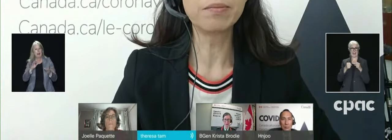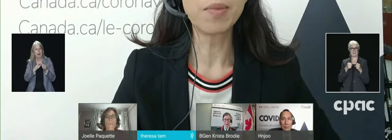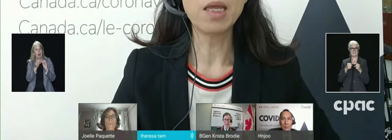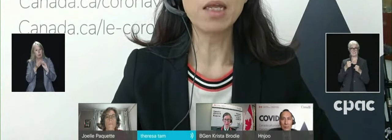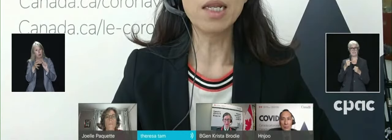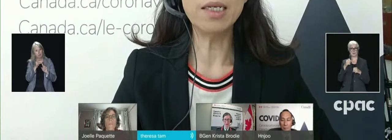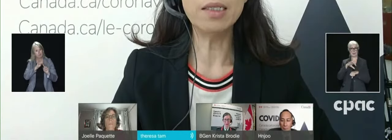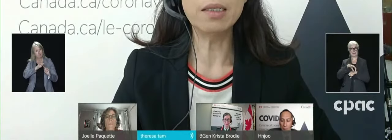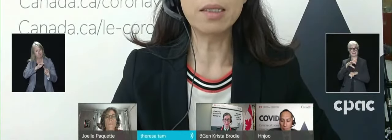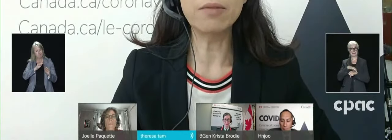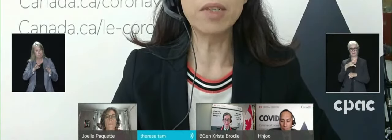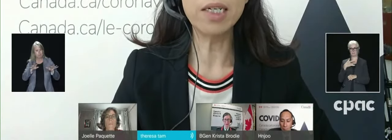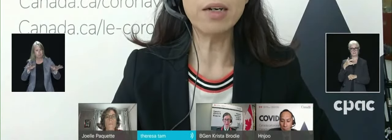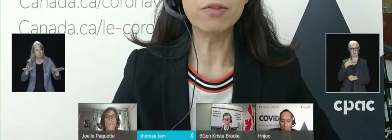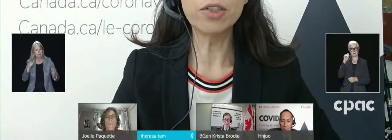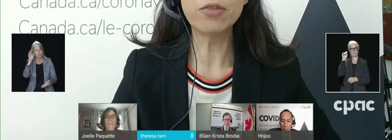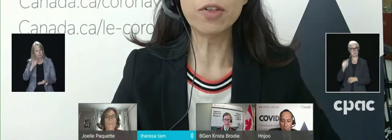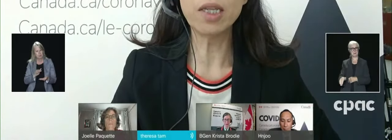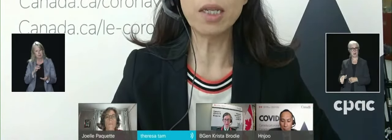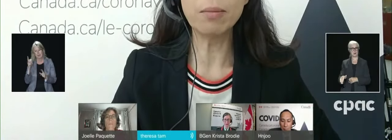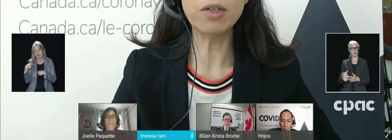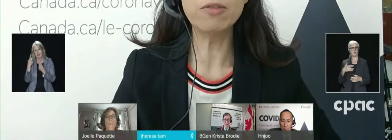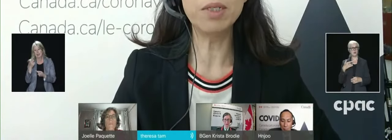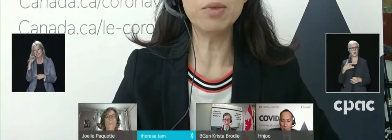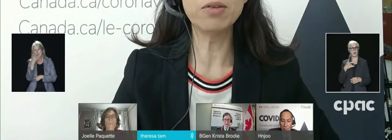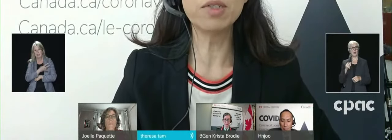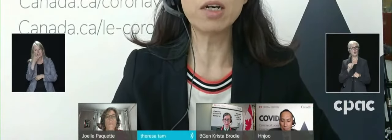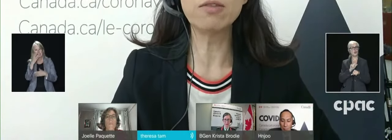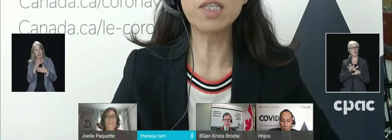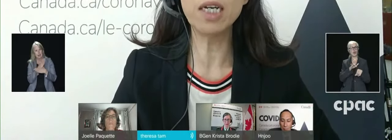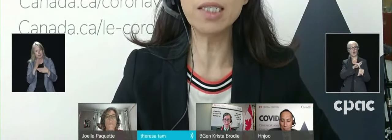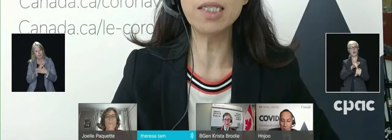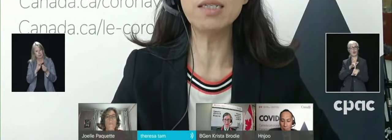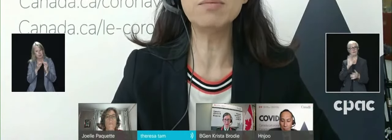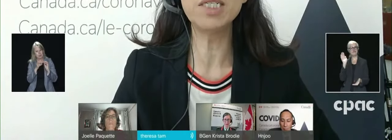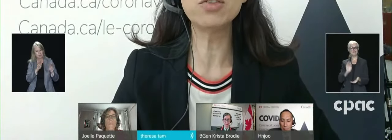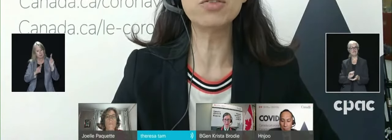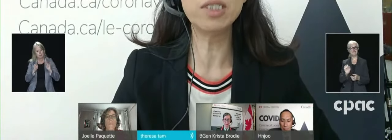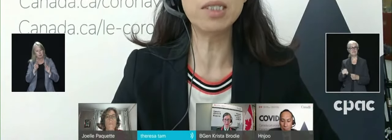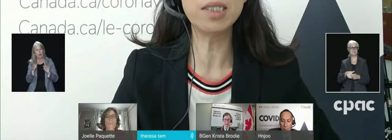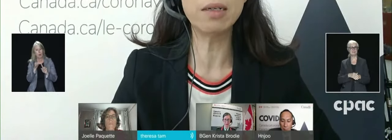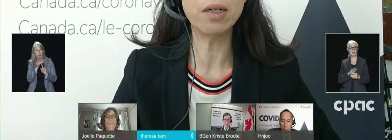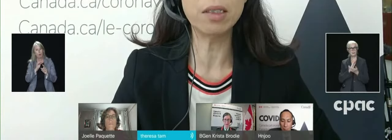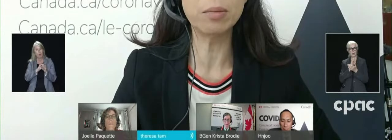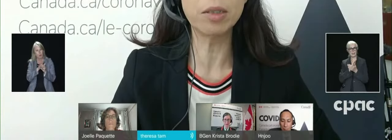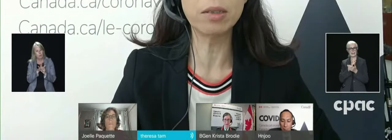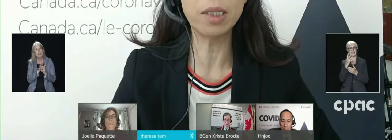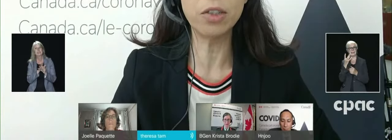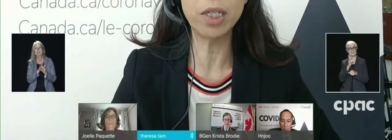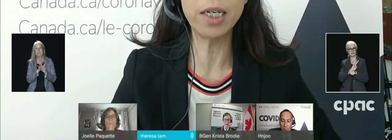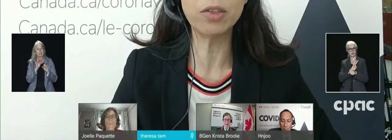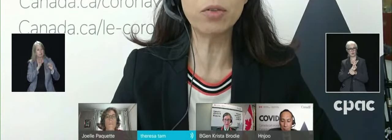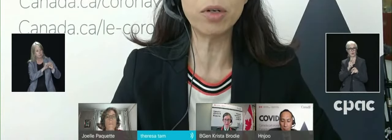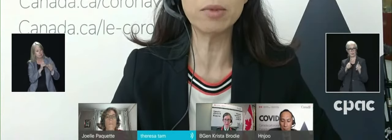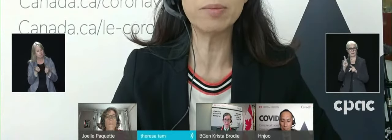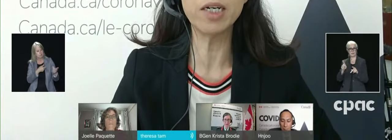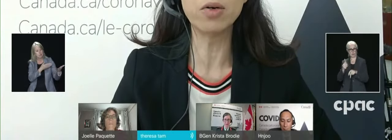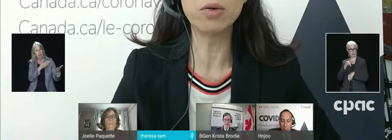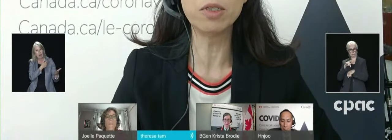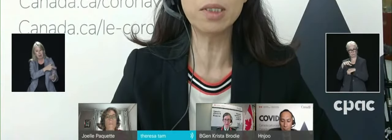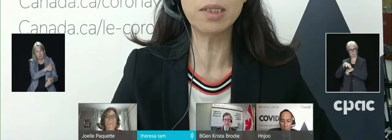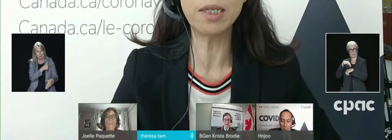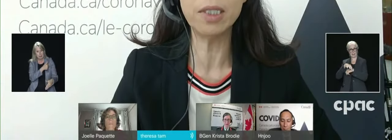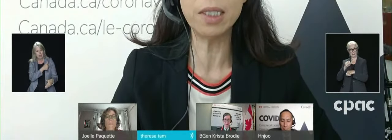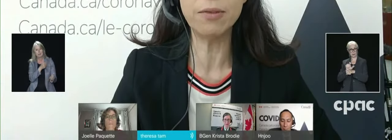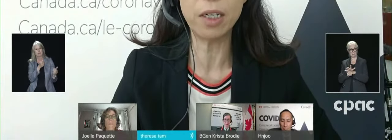declined. The latest 7-day average for the number of people with COVID-19 being treated in our hospitals each day has dropped